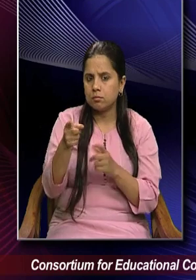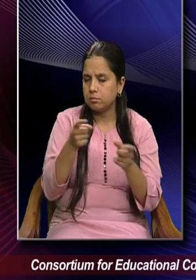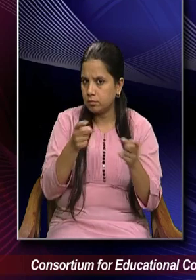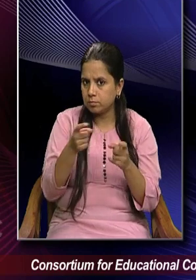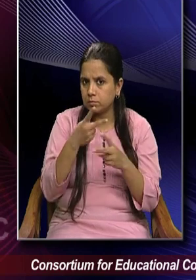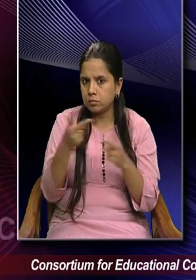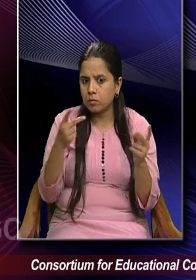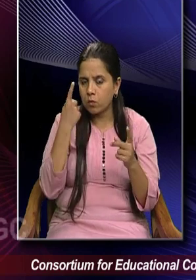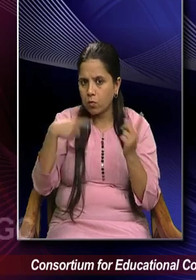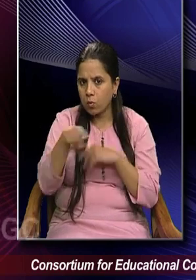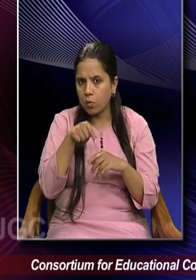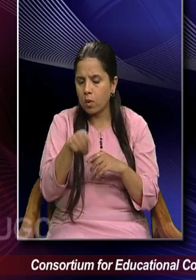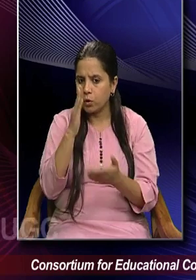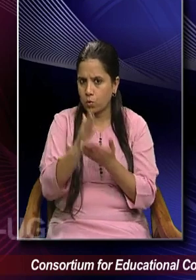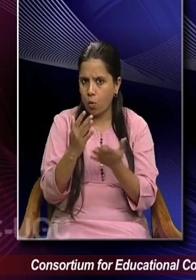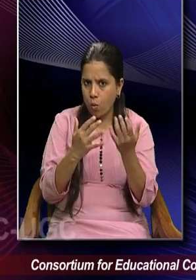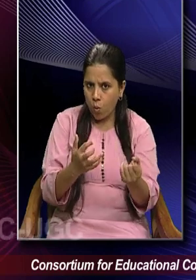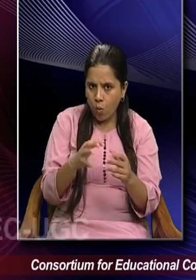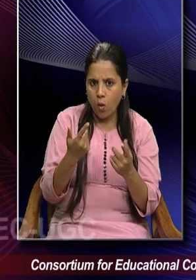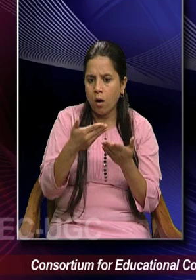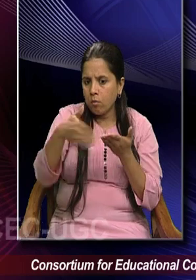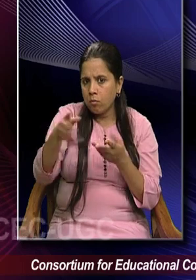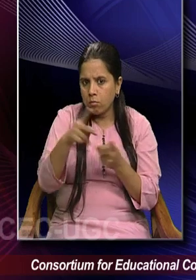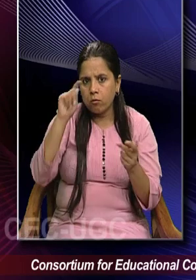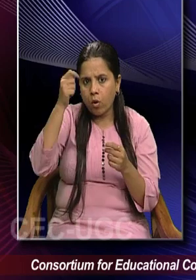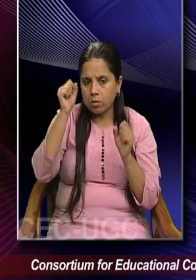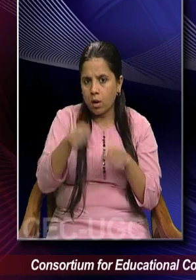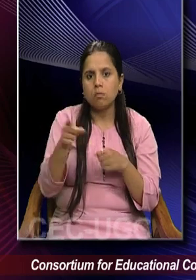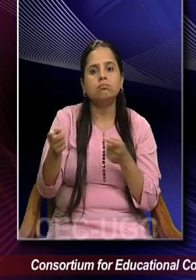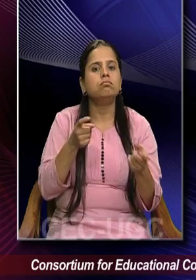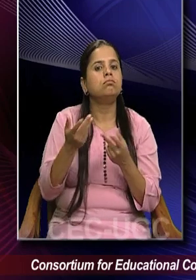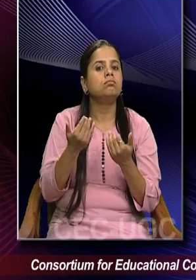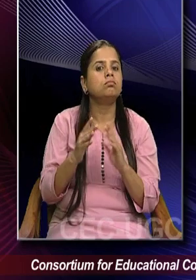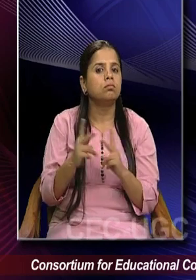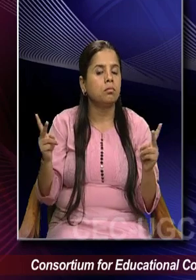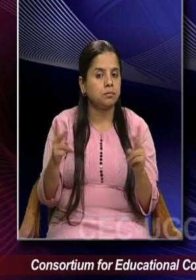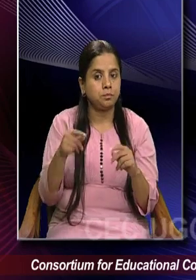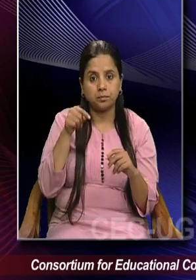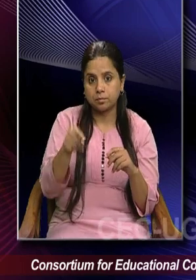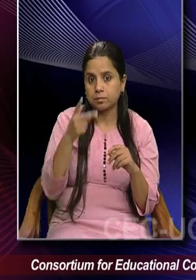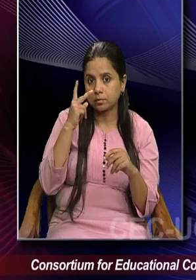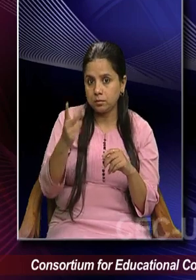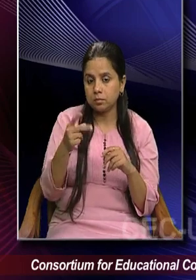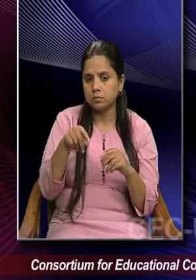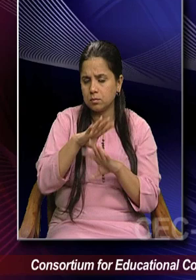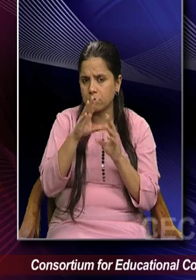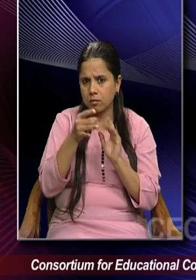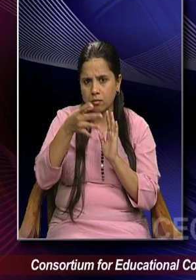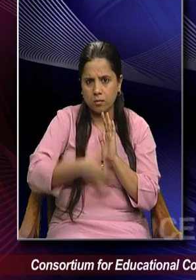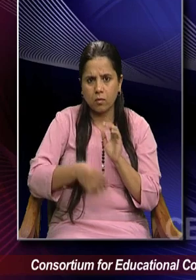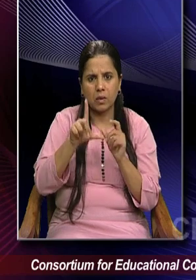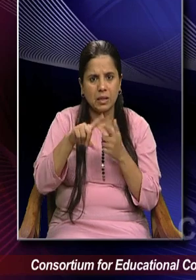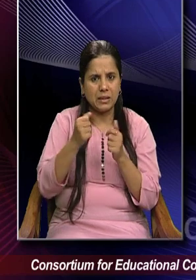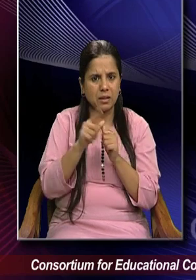the entry, stay, and departure of foreigners. This lack of comprehensive legal